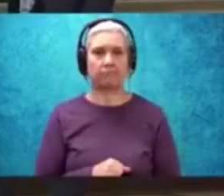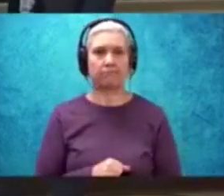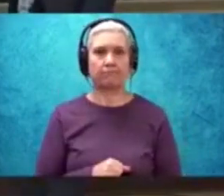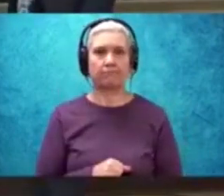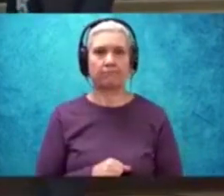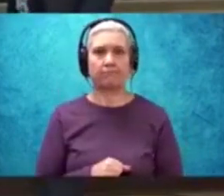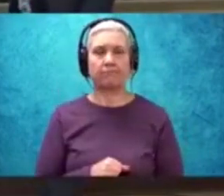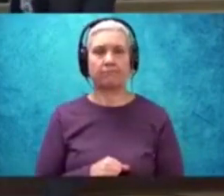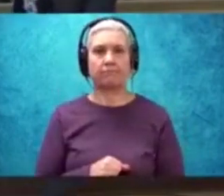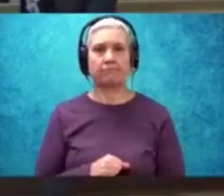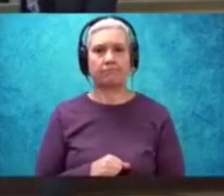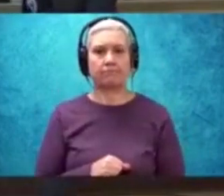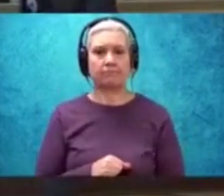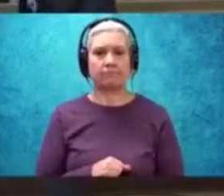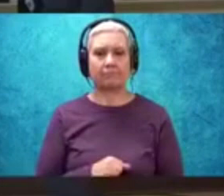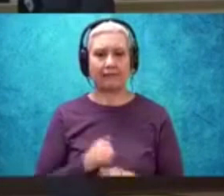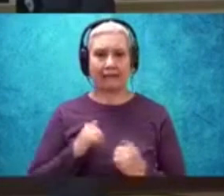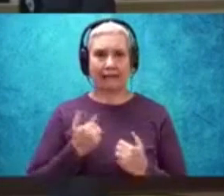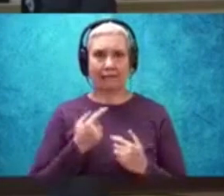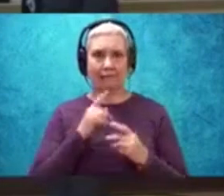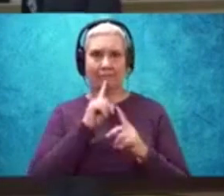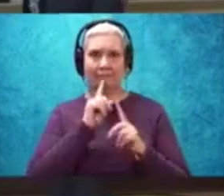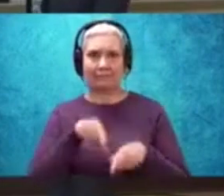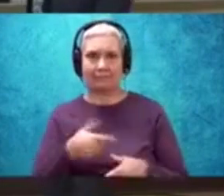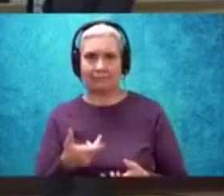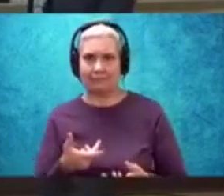go about finding this product?